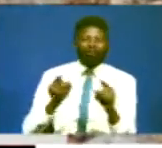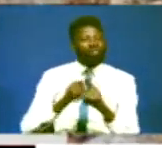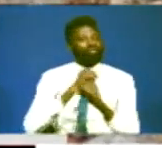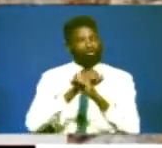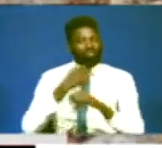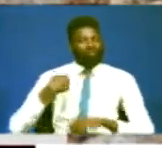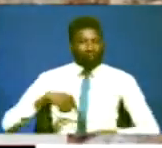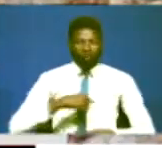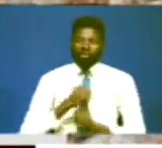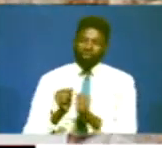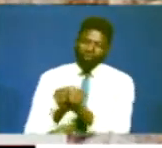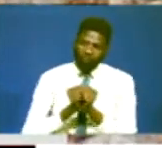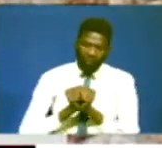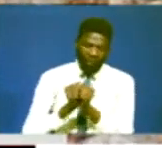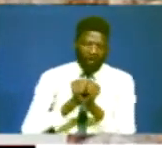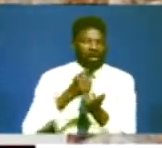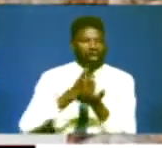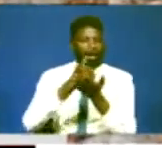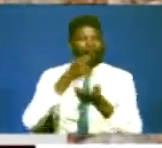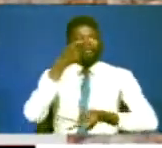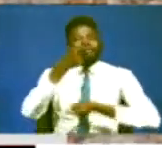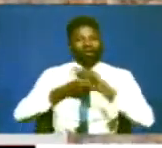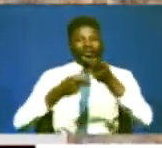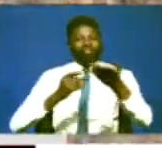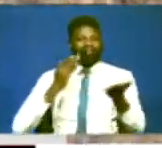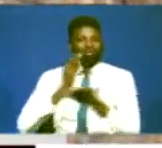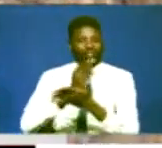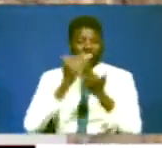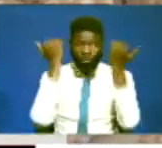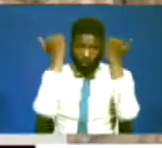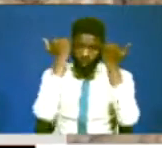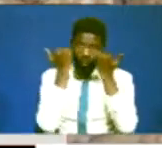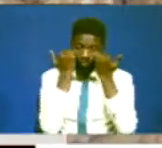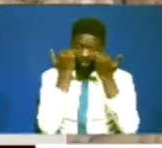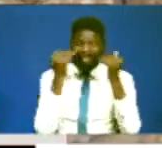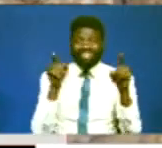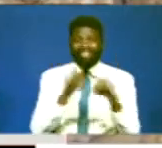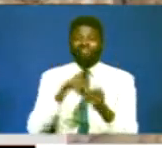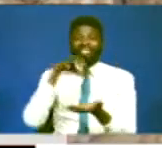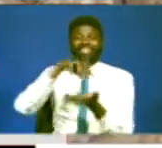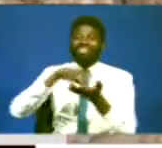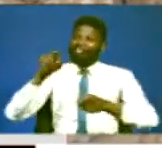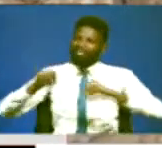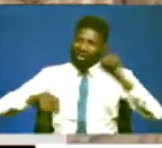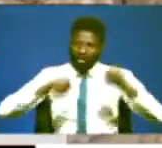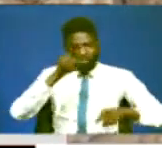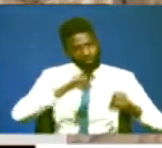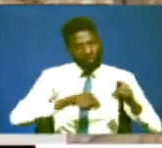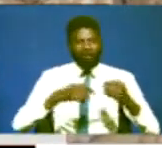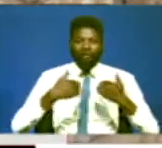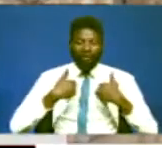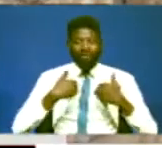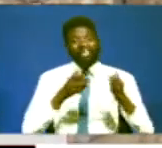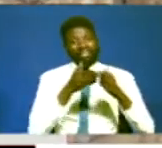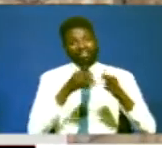of accessing justice. We ensure they get justice in court. And these cases cut across sexual assault,